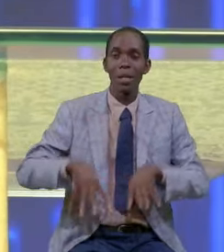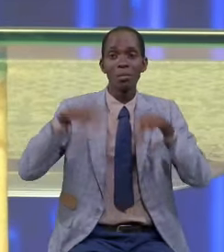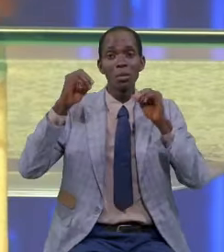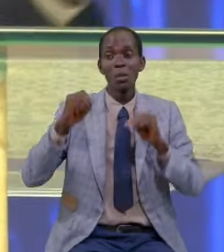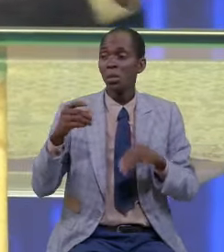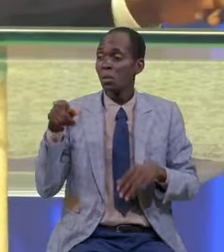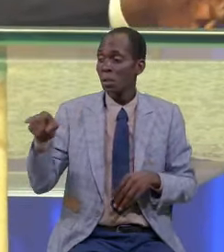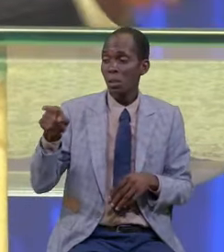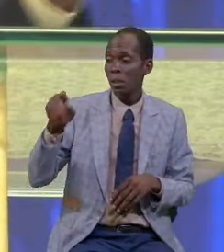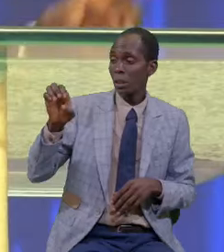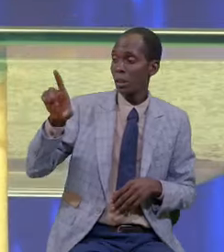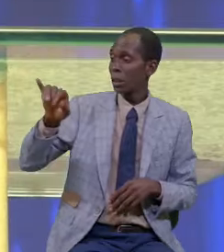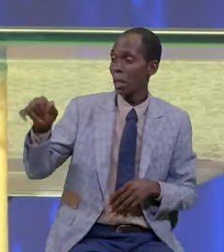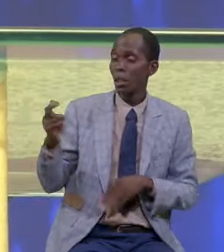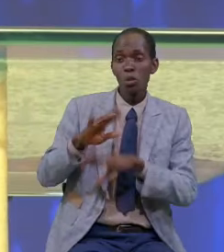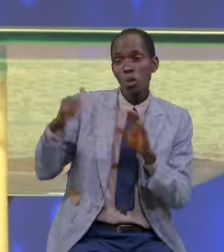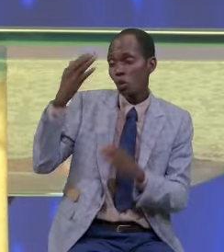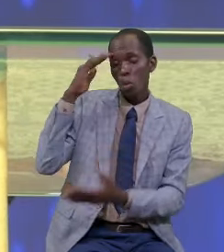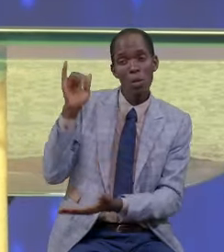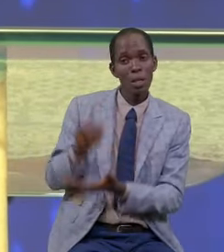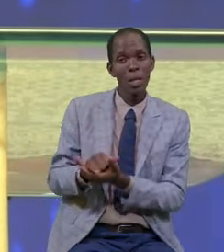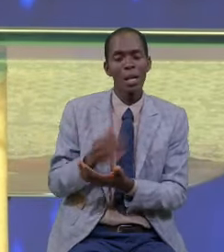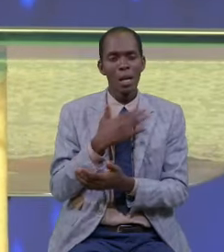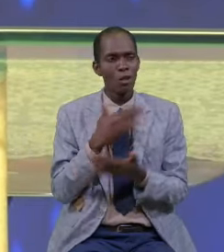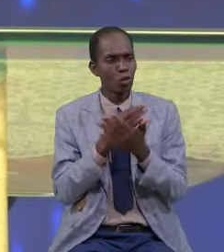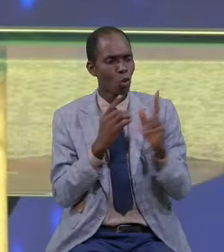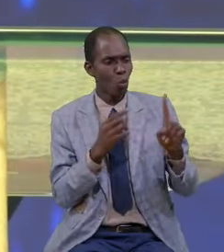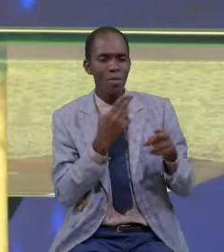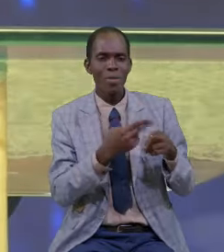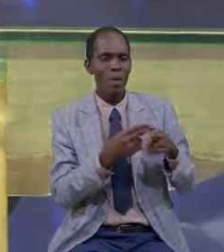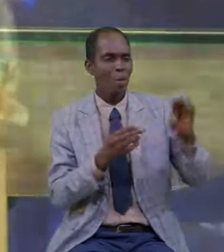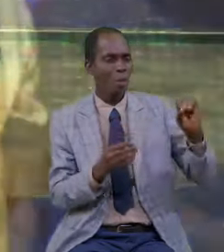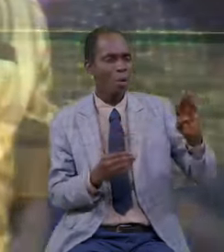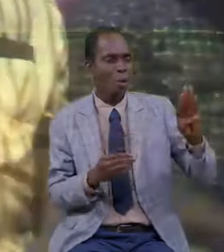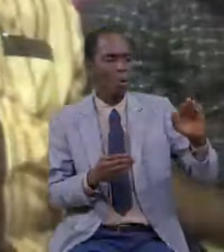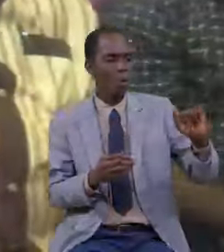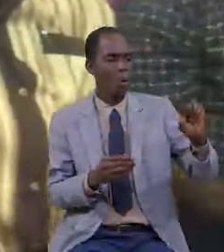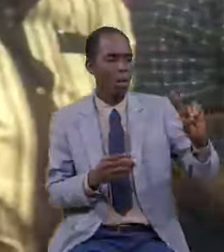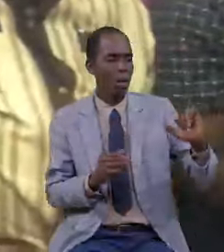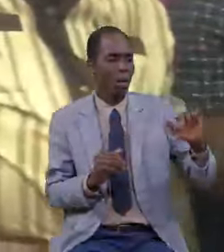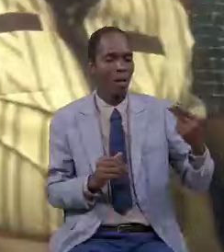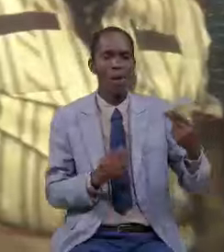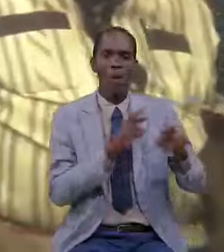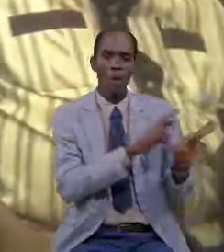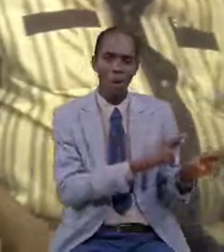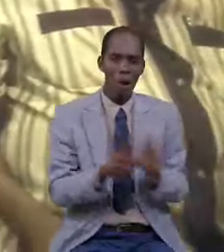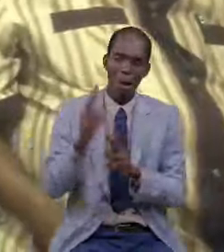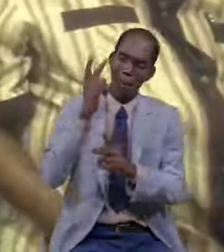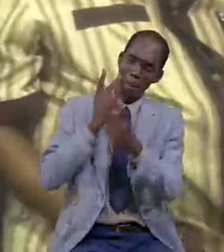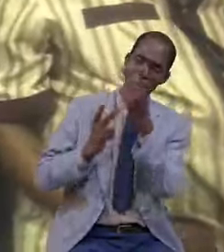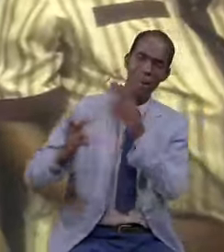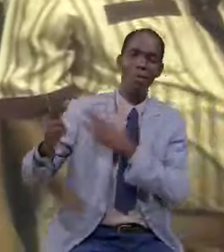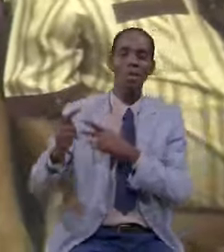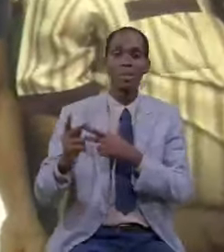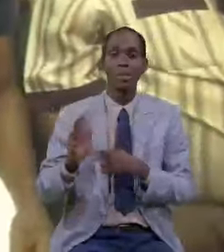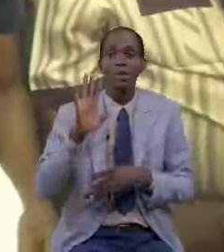that. And somebody called Obadiah already prophesied. On your life, your enemies